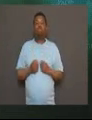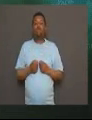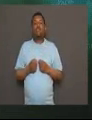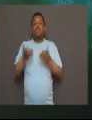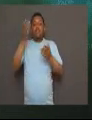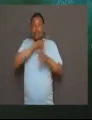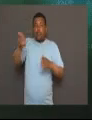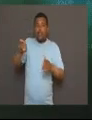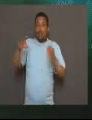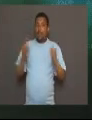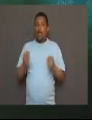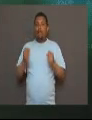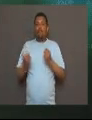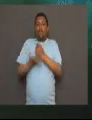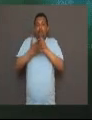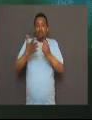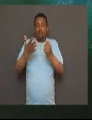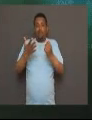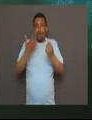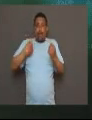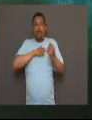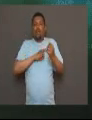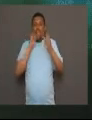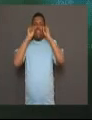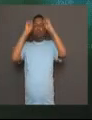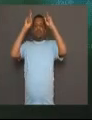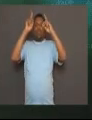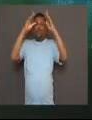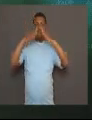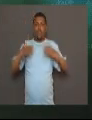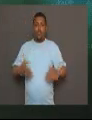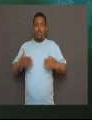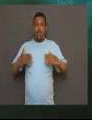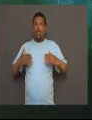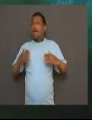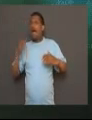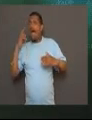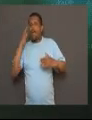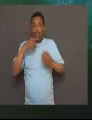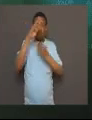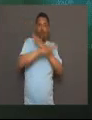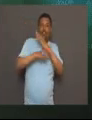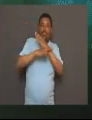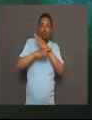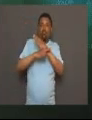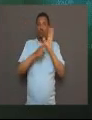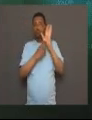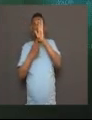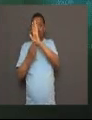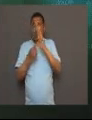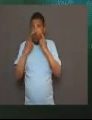They can help us understand the physical aspects of a region, show us